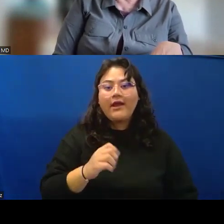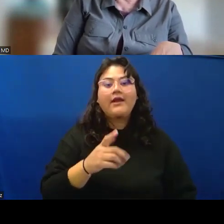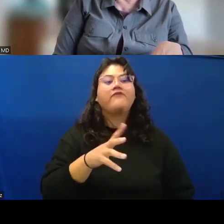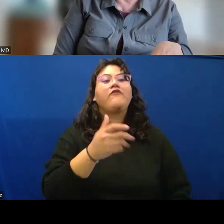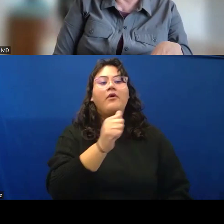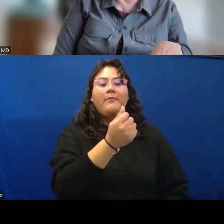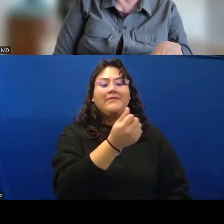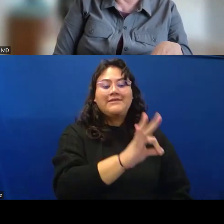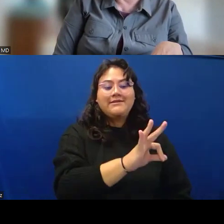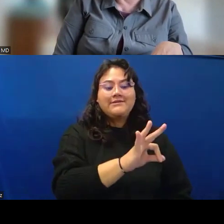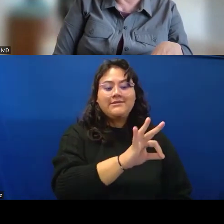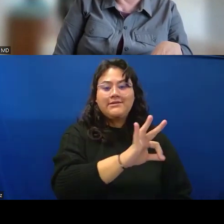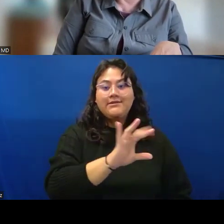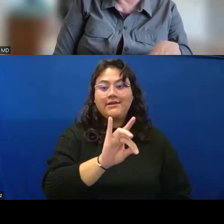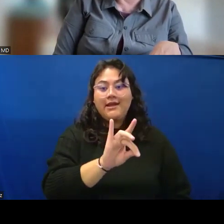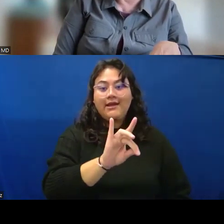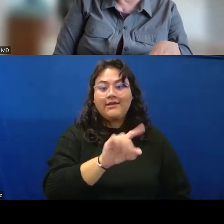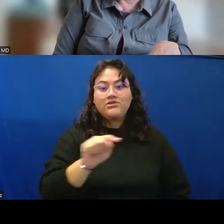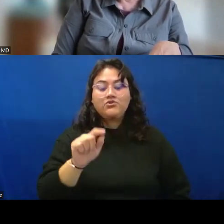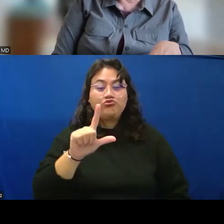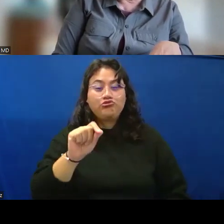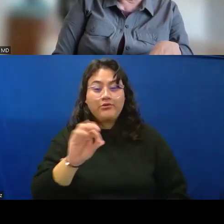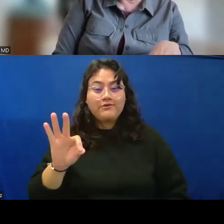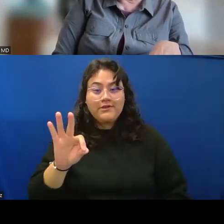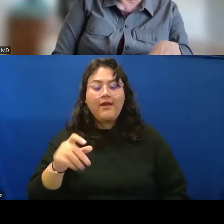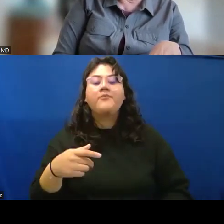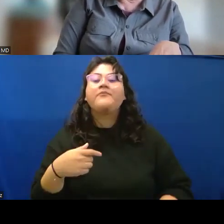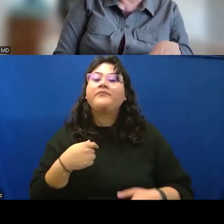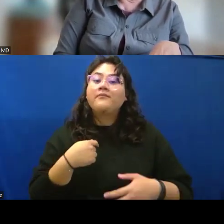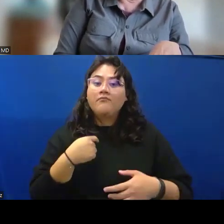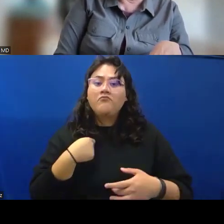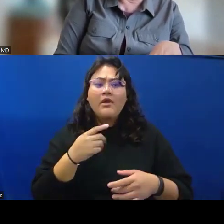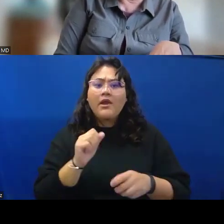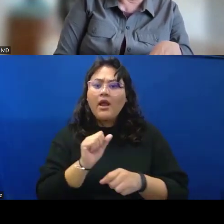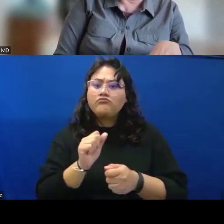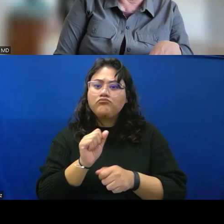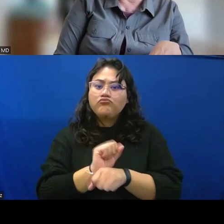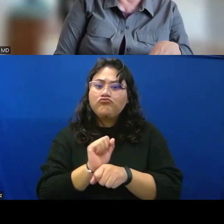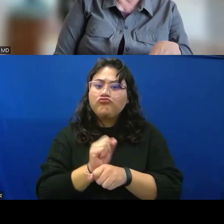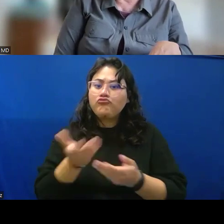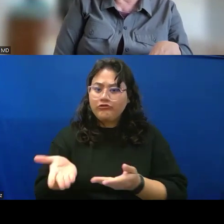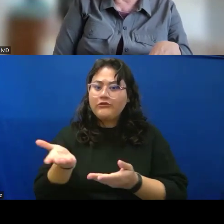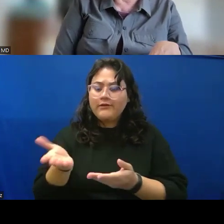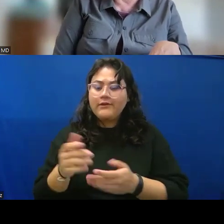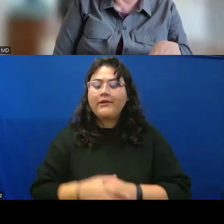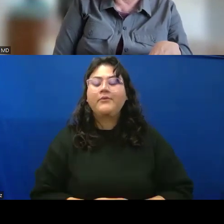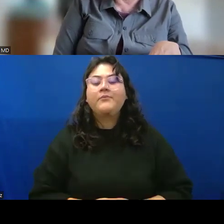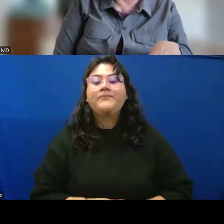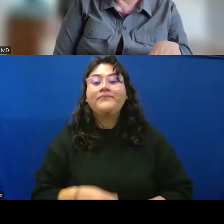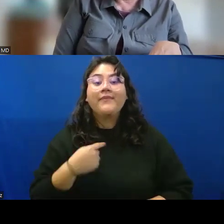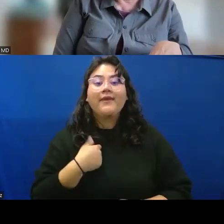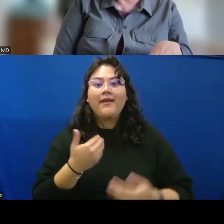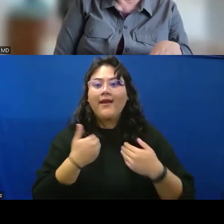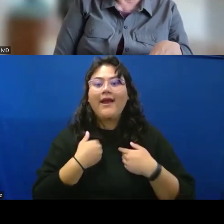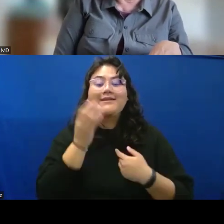1998 to 2009, I was the school doctor there. And I had the unique experience for a pediatrician of serving